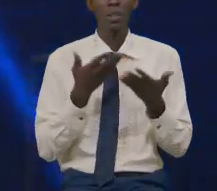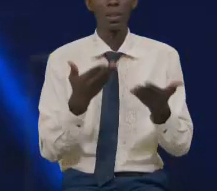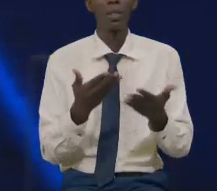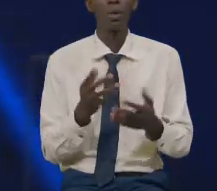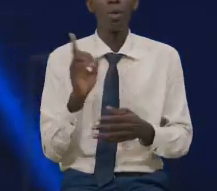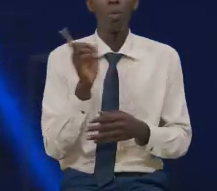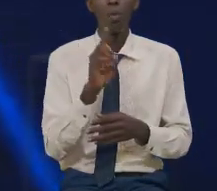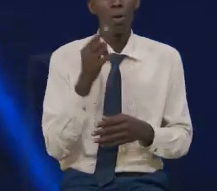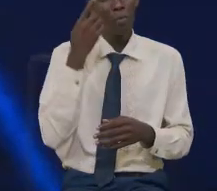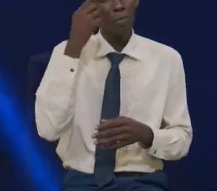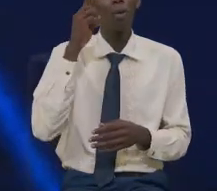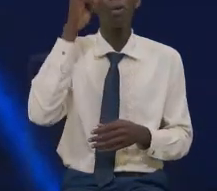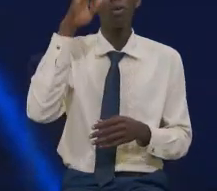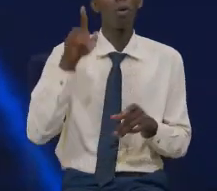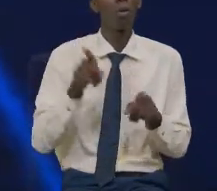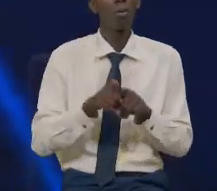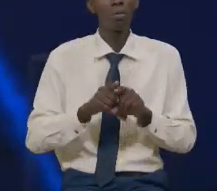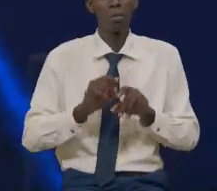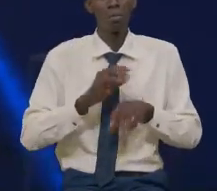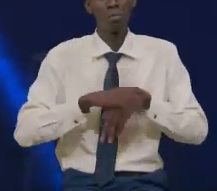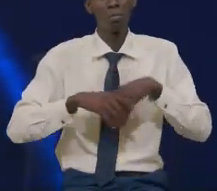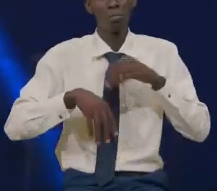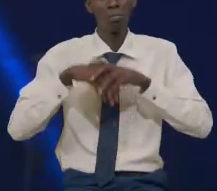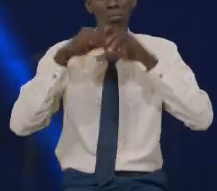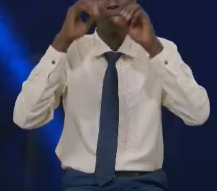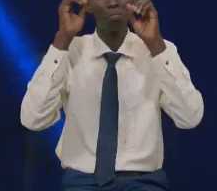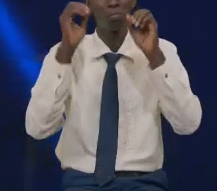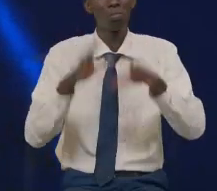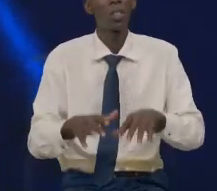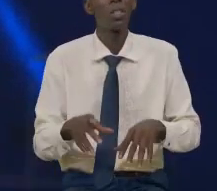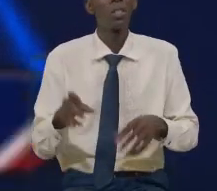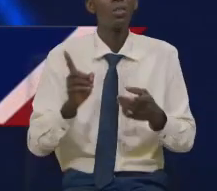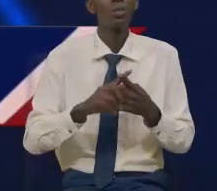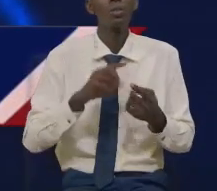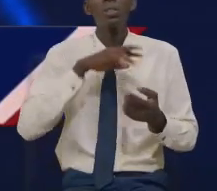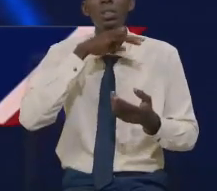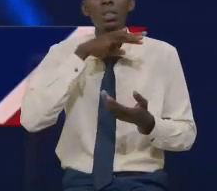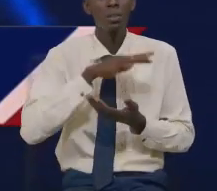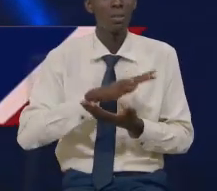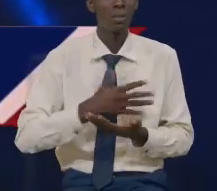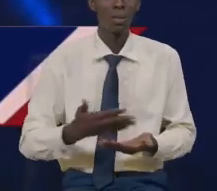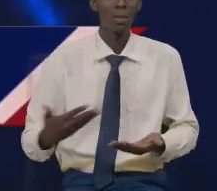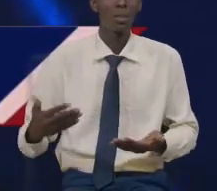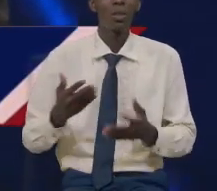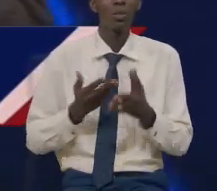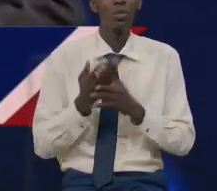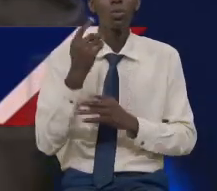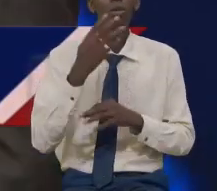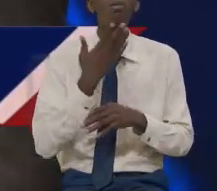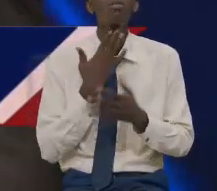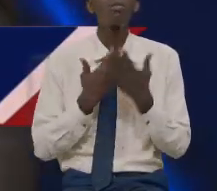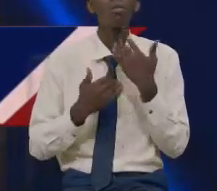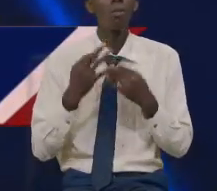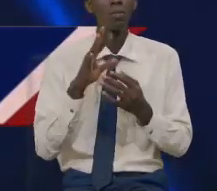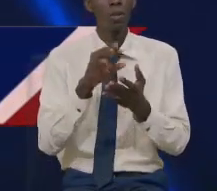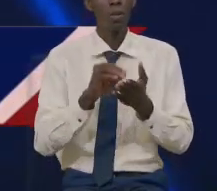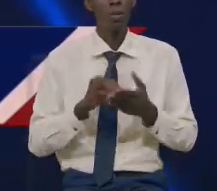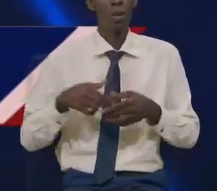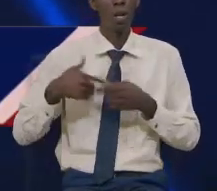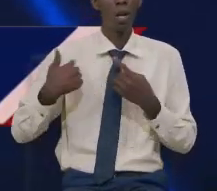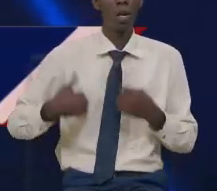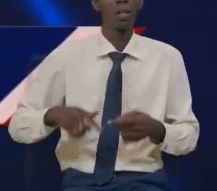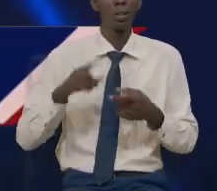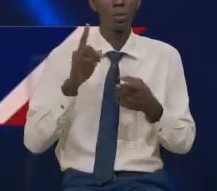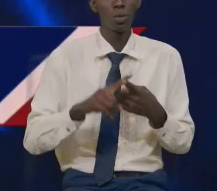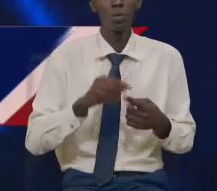God also gave them up to uncleanness through the lust of their own hearts, to